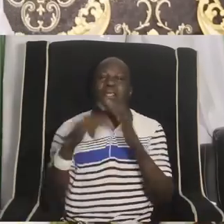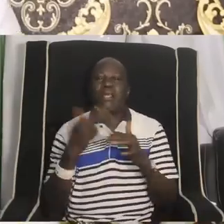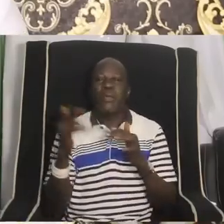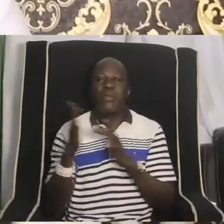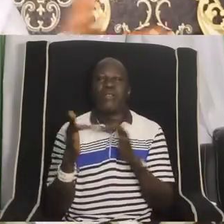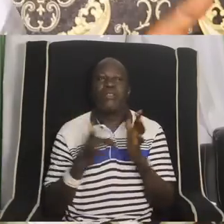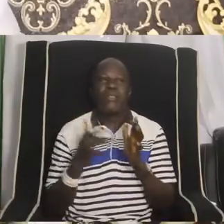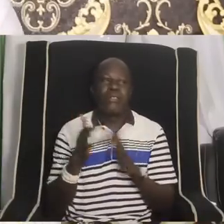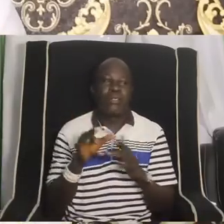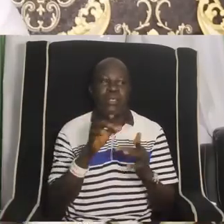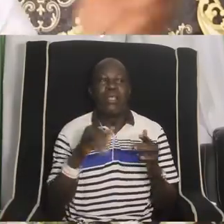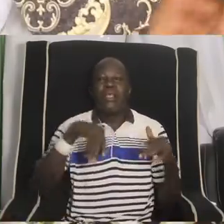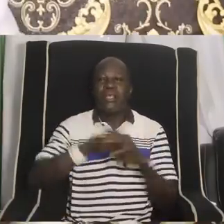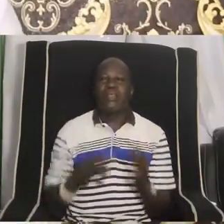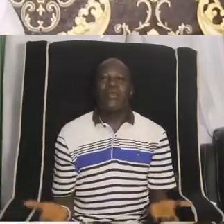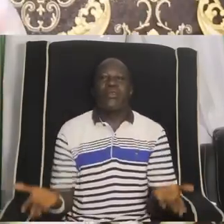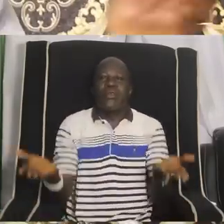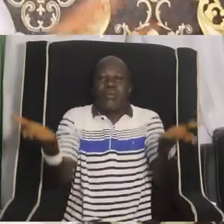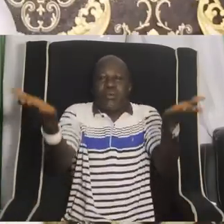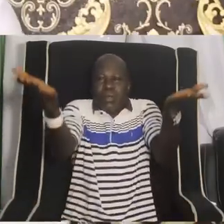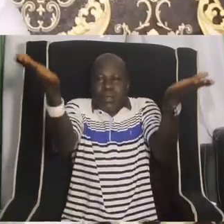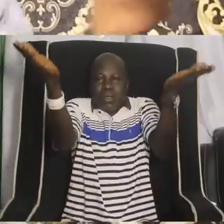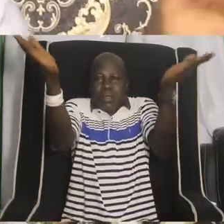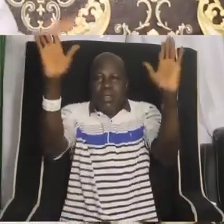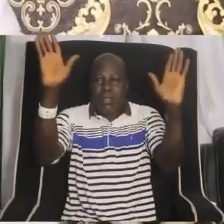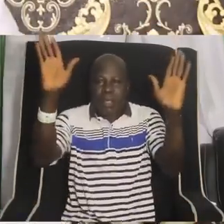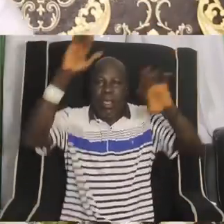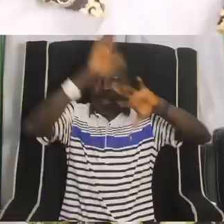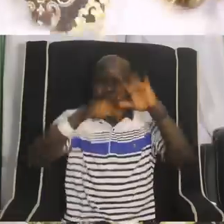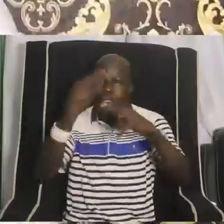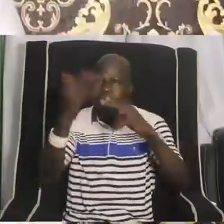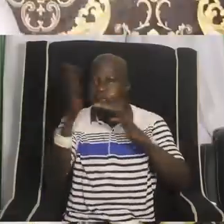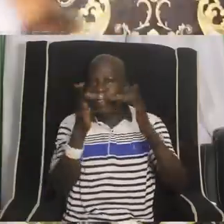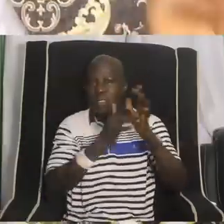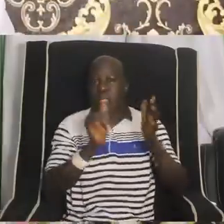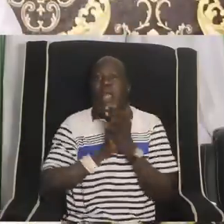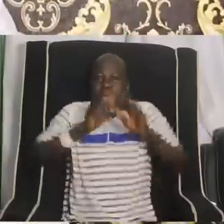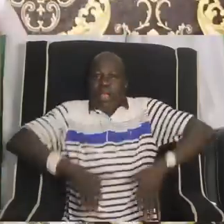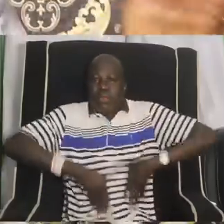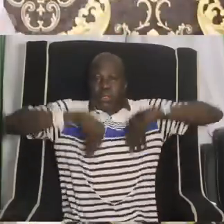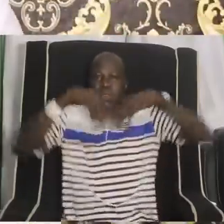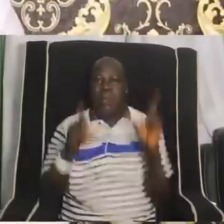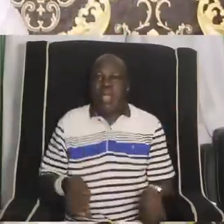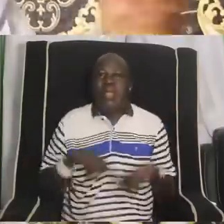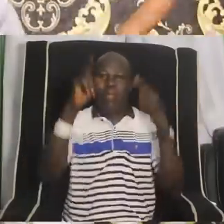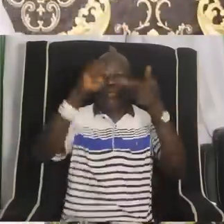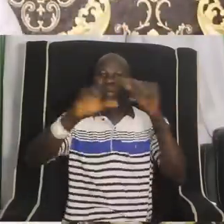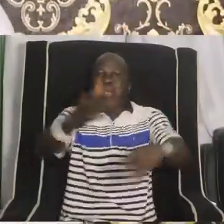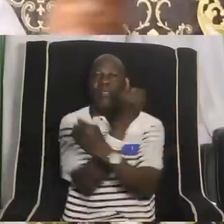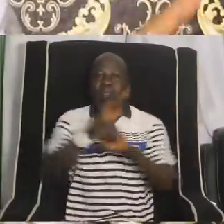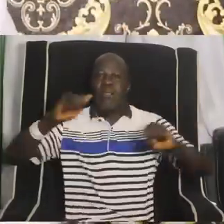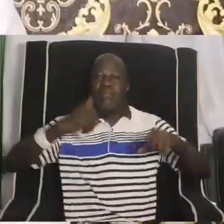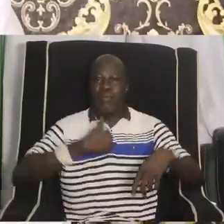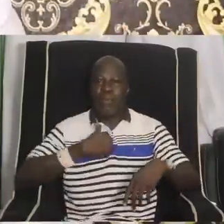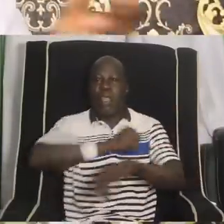In the name of Jesus, lift up your two hands. You say, Jesus, I surrender to you.